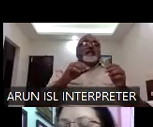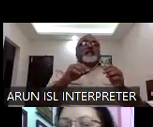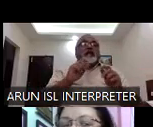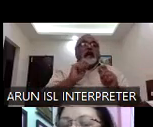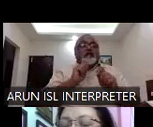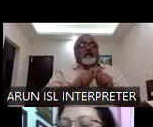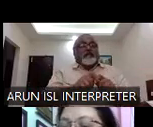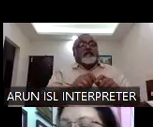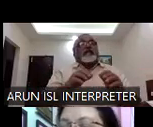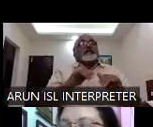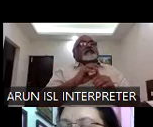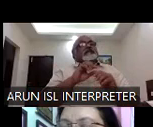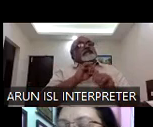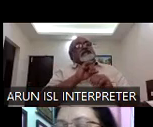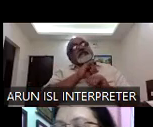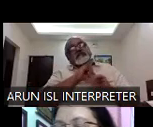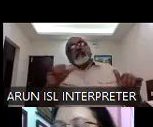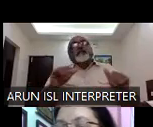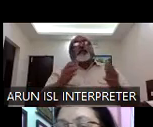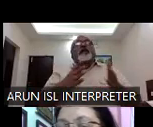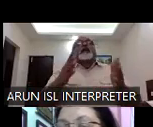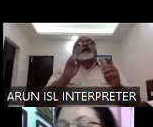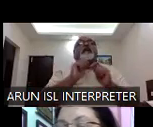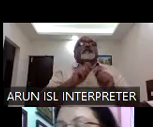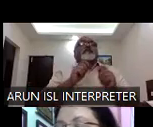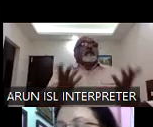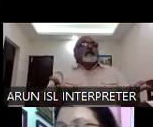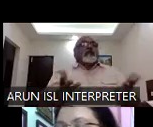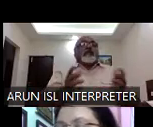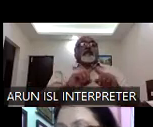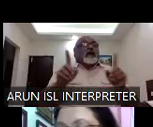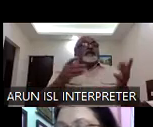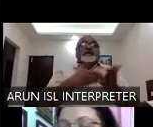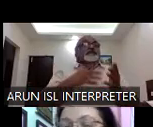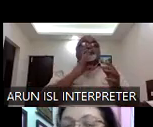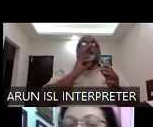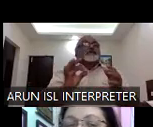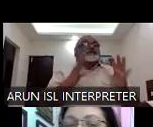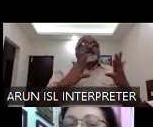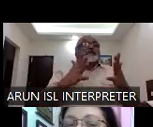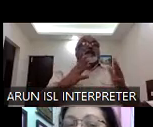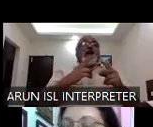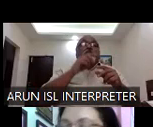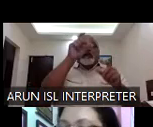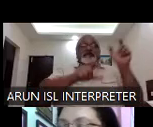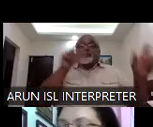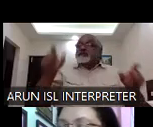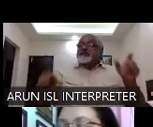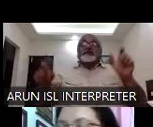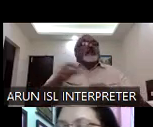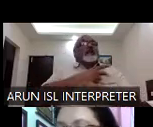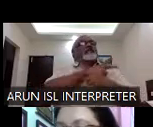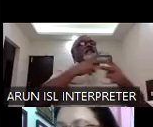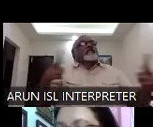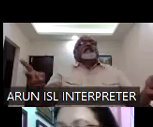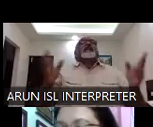functioning, same way of doing things, but it is not correct. Because each, even if you